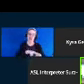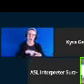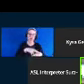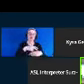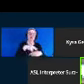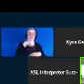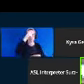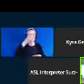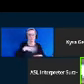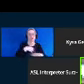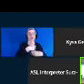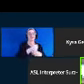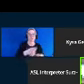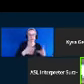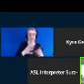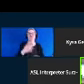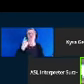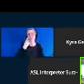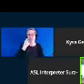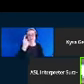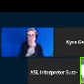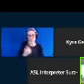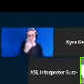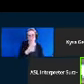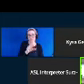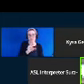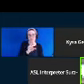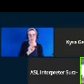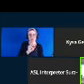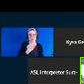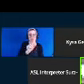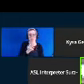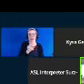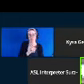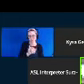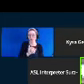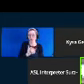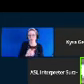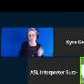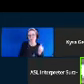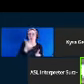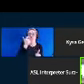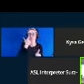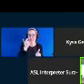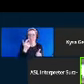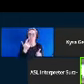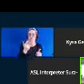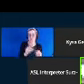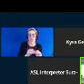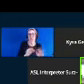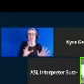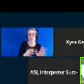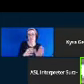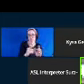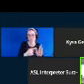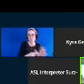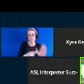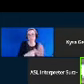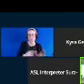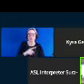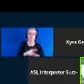Maui being one of the most recent and most substantial. But the Red Cross does respond in collaboration and in partnership with